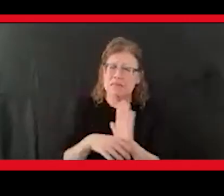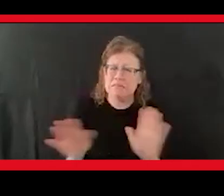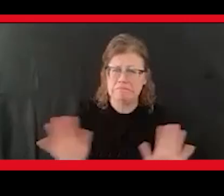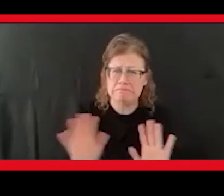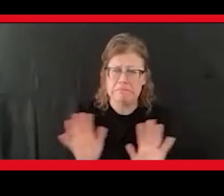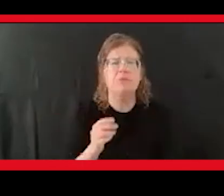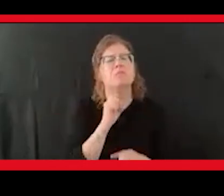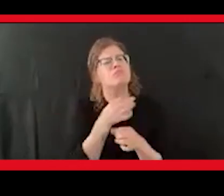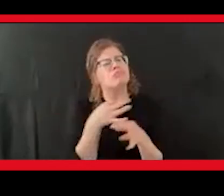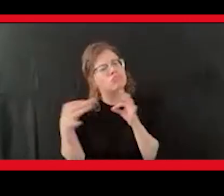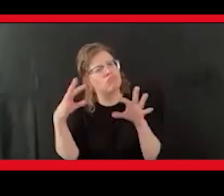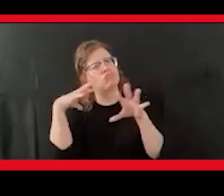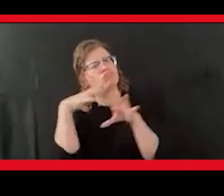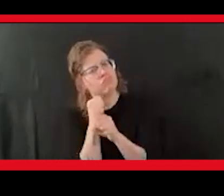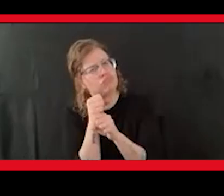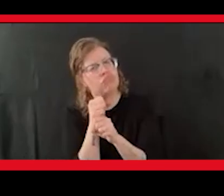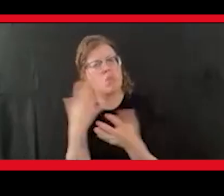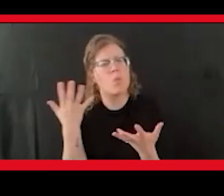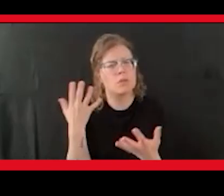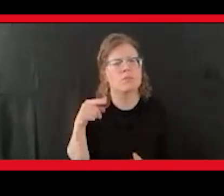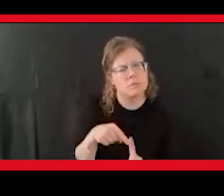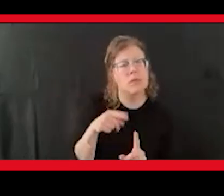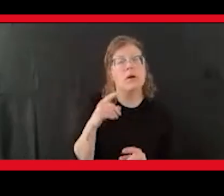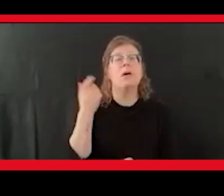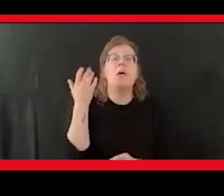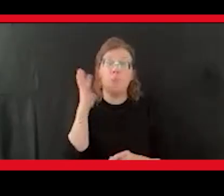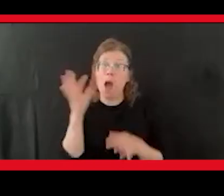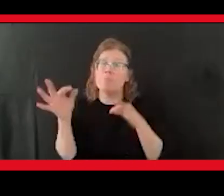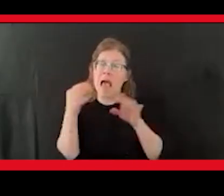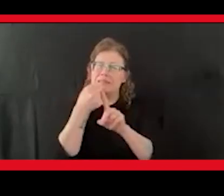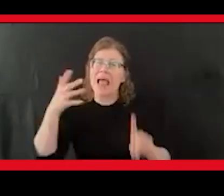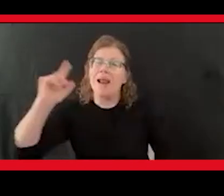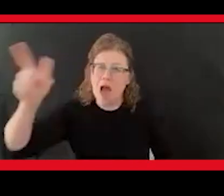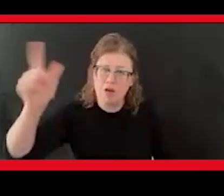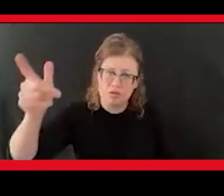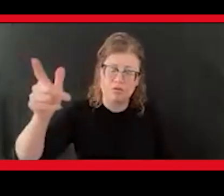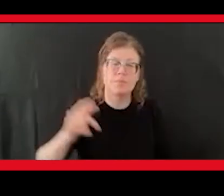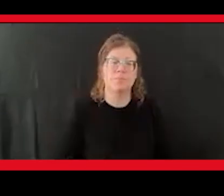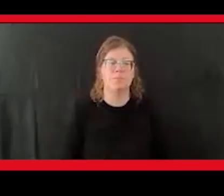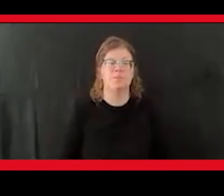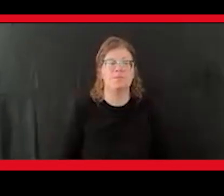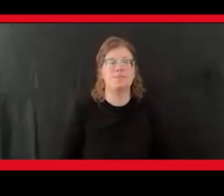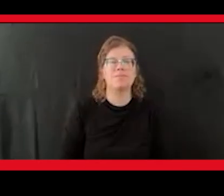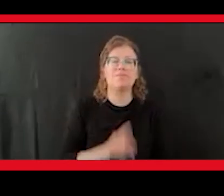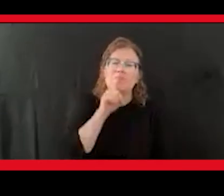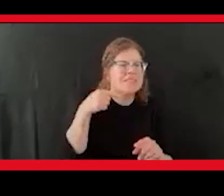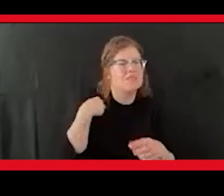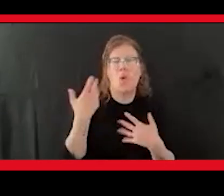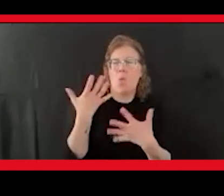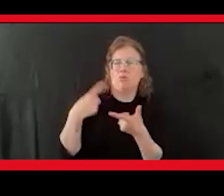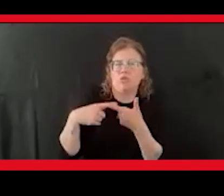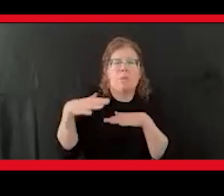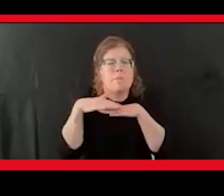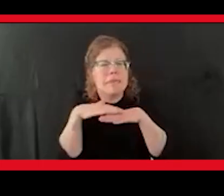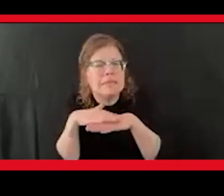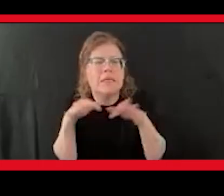application. This is a brief primer about your organization before assessors continue reading